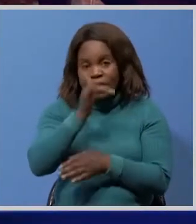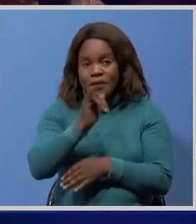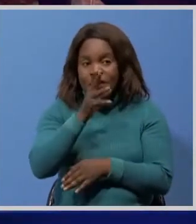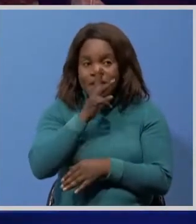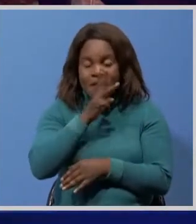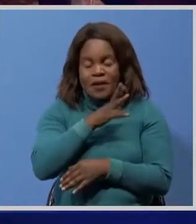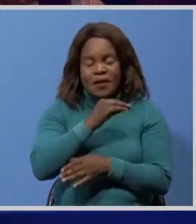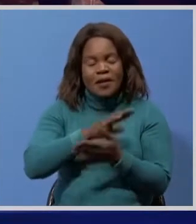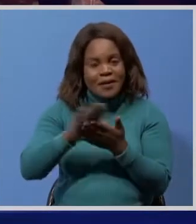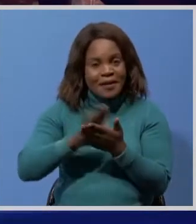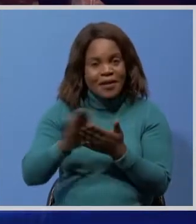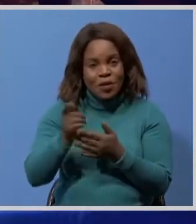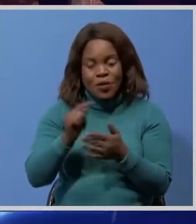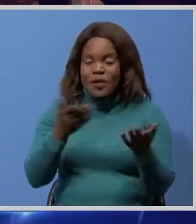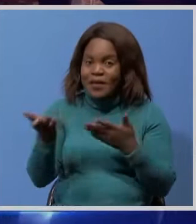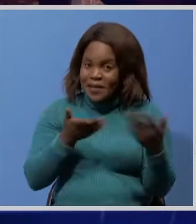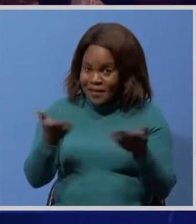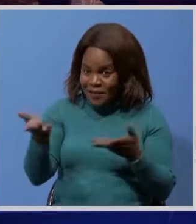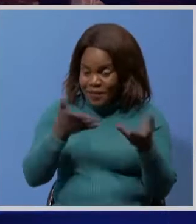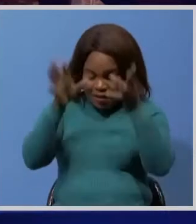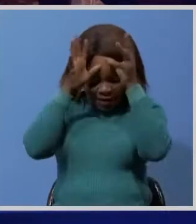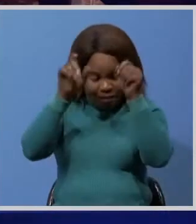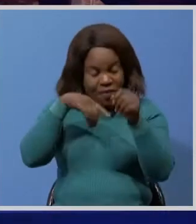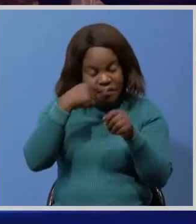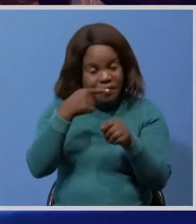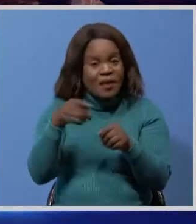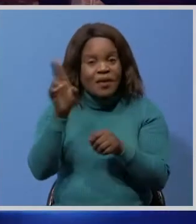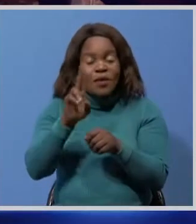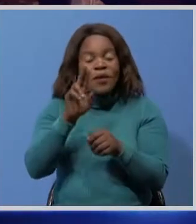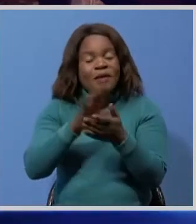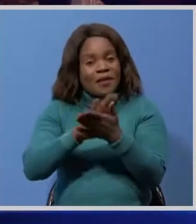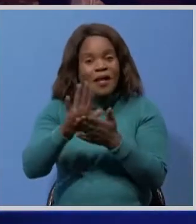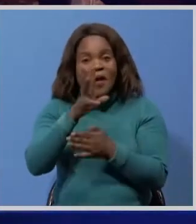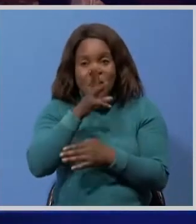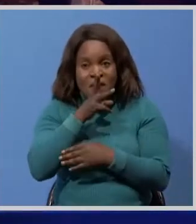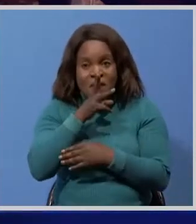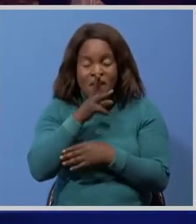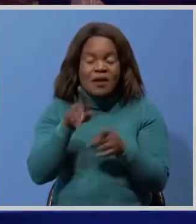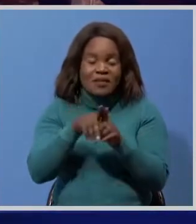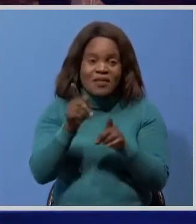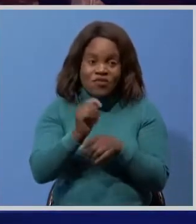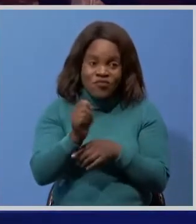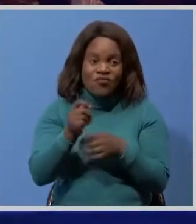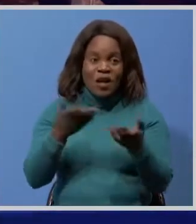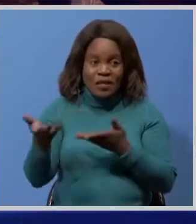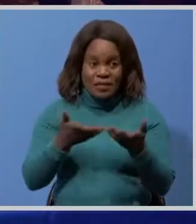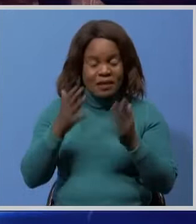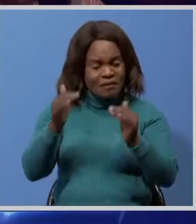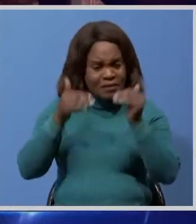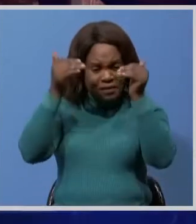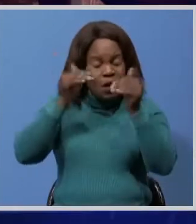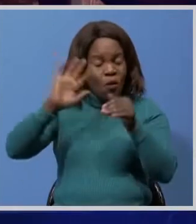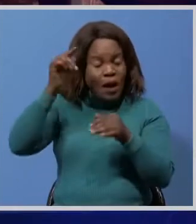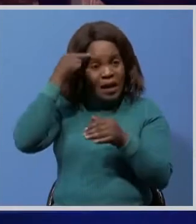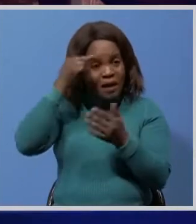good sanitation services. President Lungu says the provision of clean water and sanitation services is top on government's